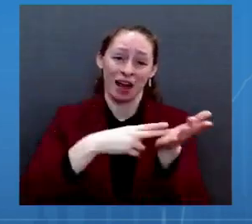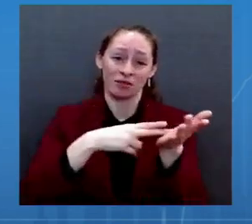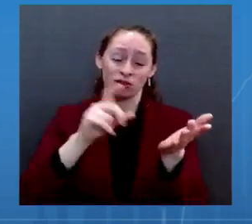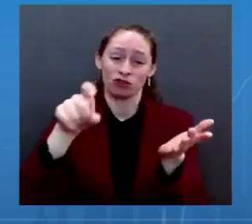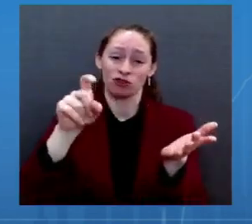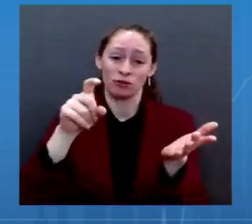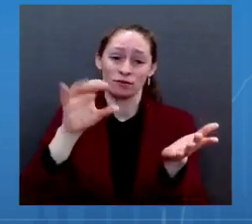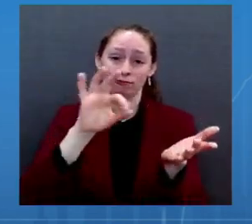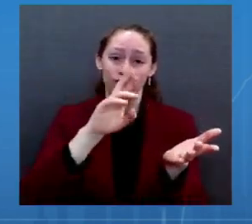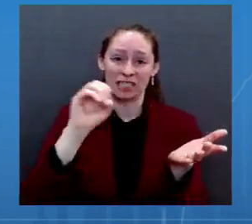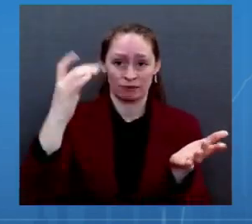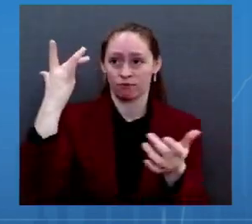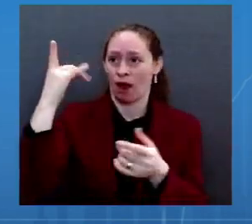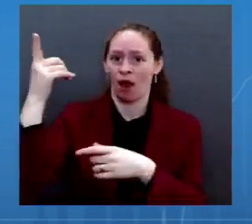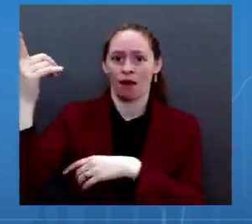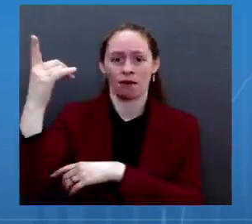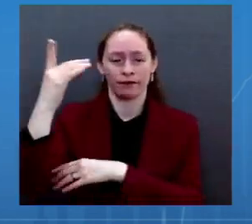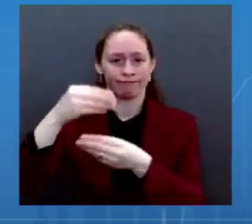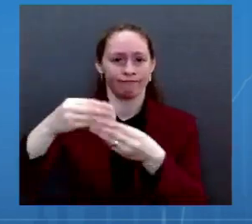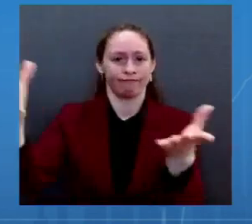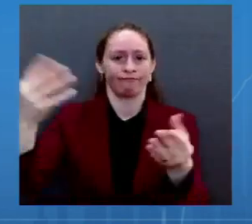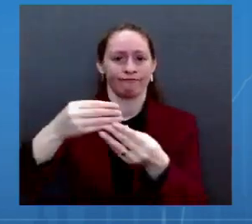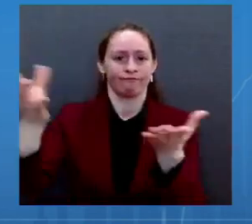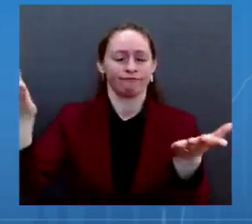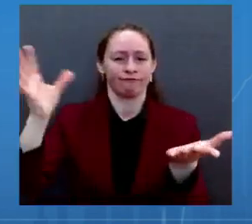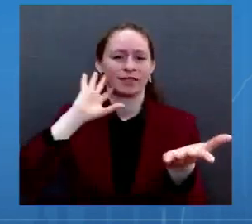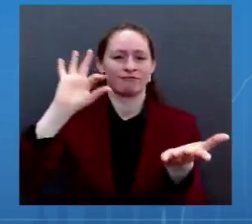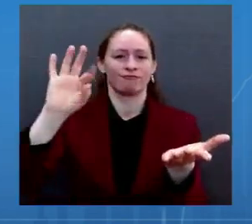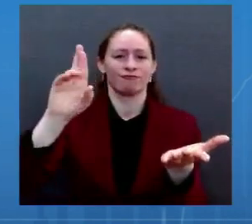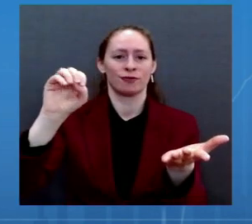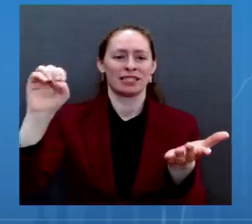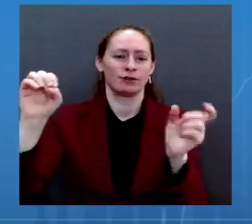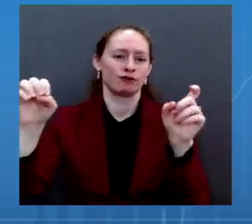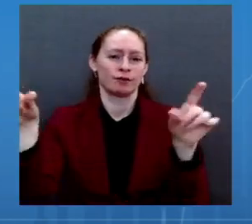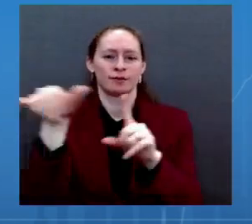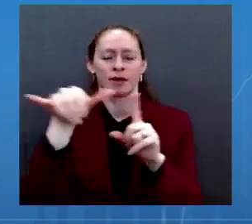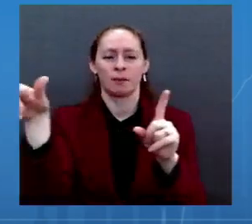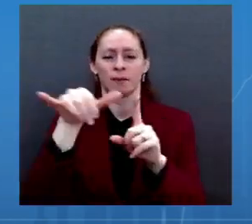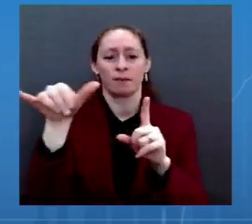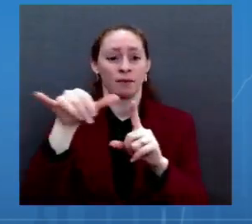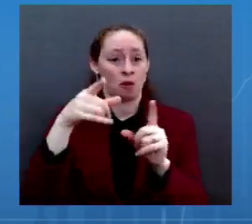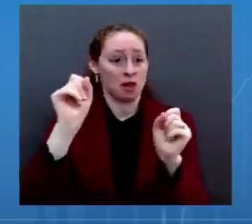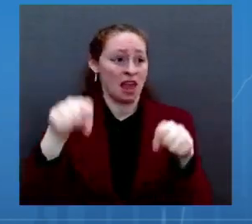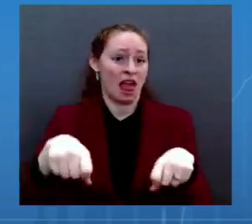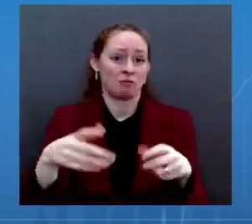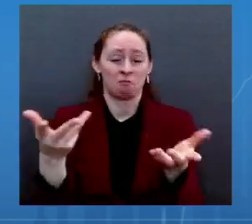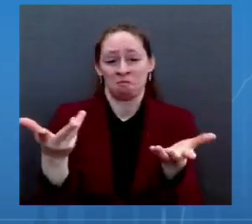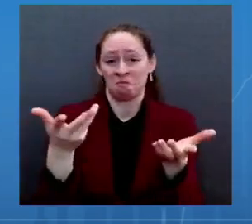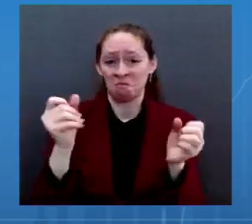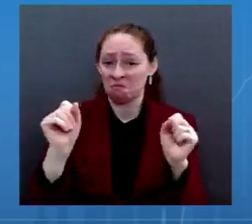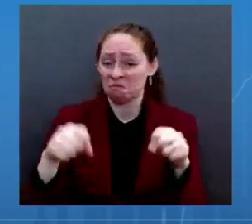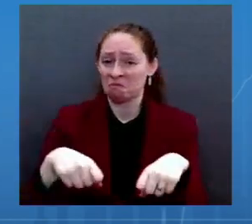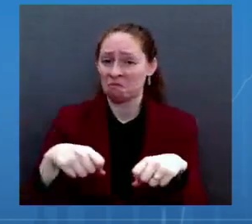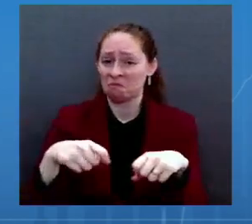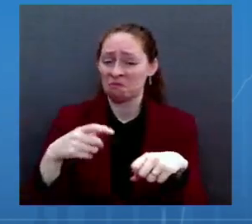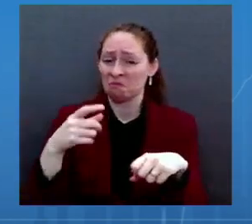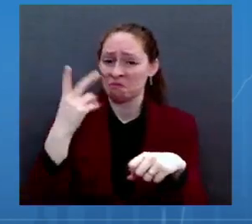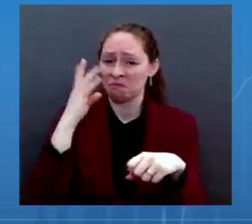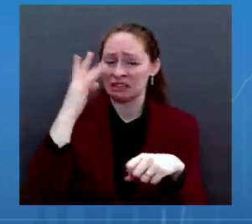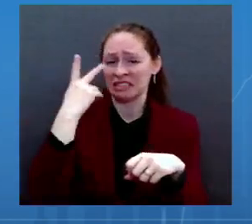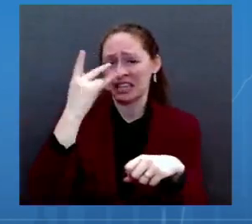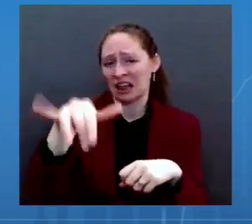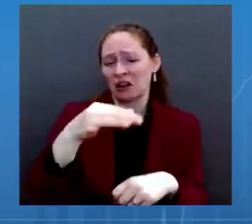sites for Americans who want free testing. Next question. Last question. Let's go to